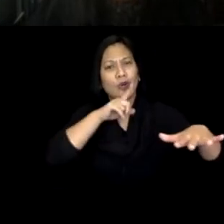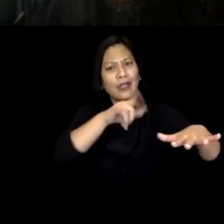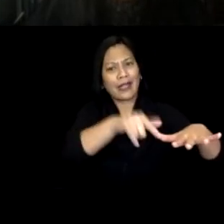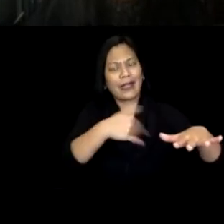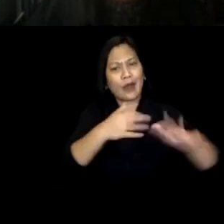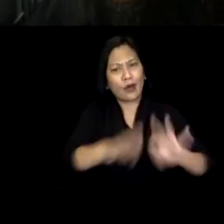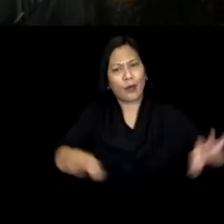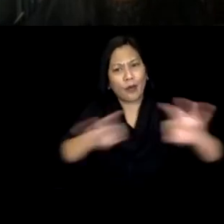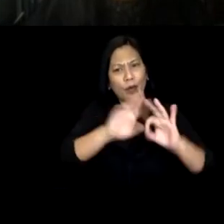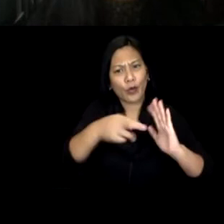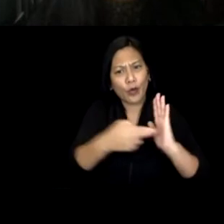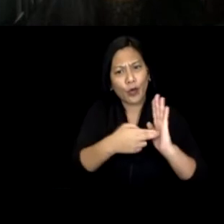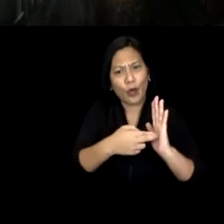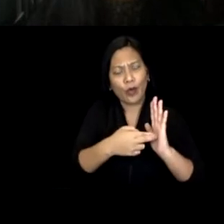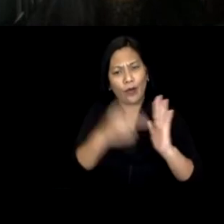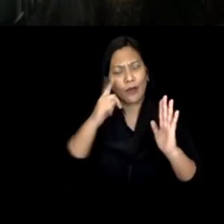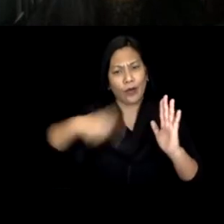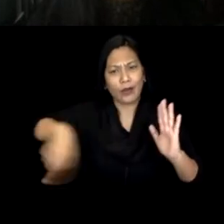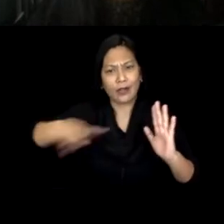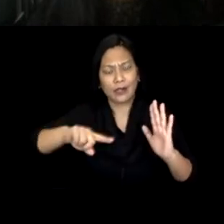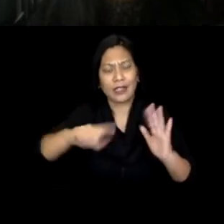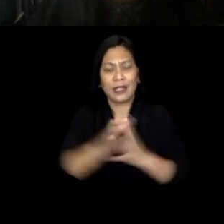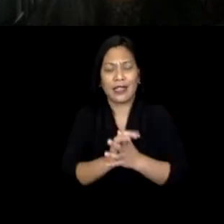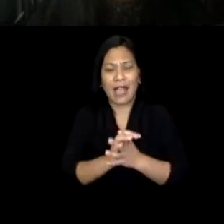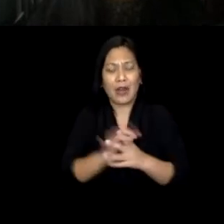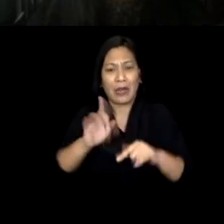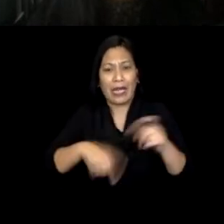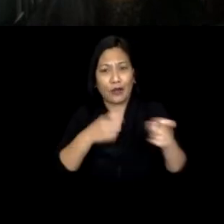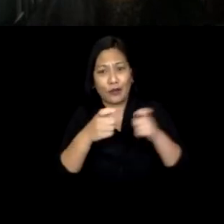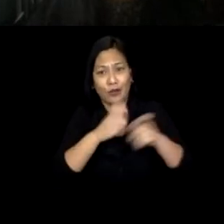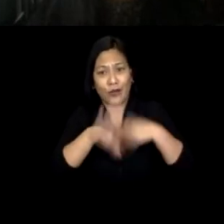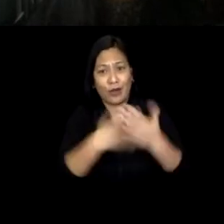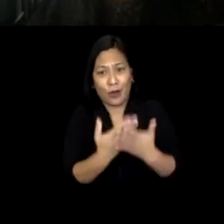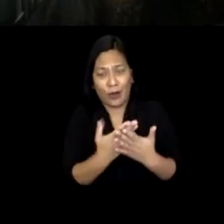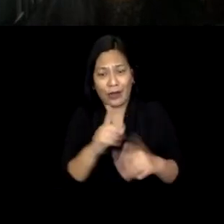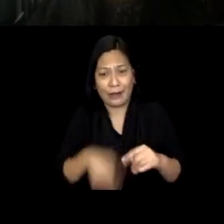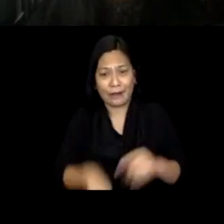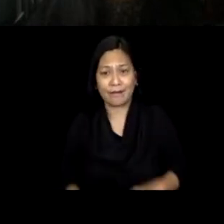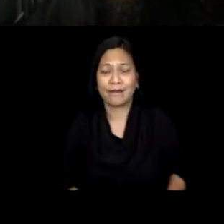than anything that we could desire to control.